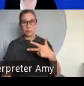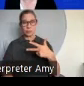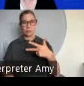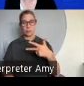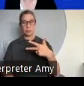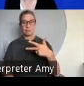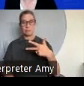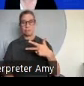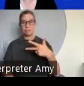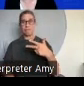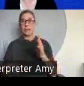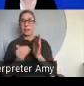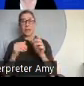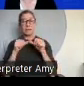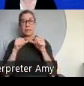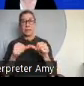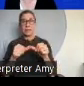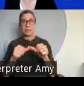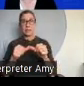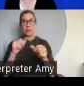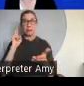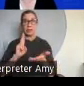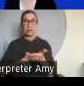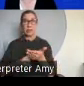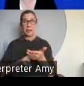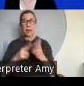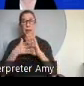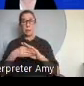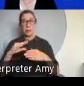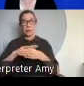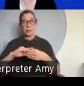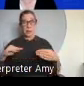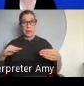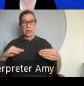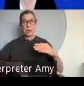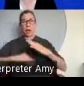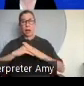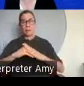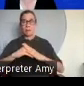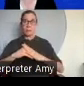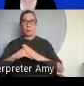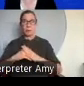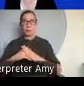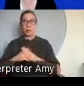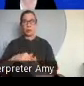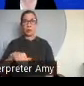And again, you can continue to sign up to speak if you change your mind until 5 of 4 today. We will be here until 4